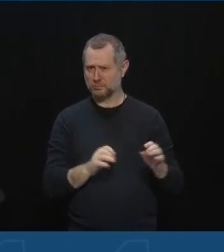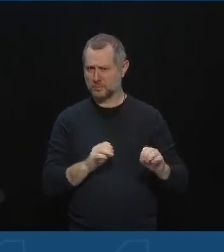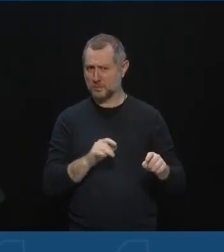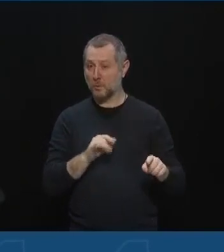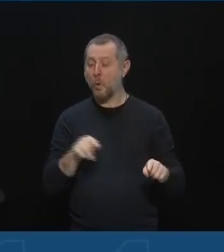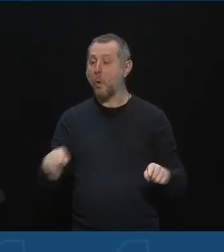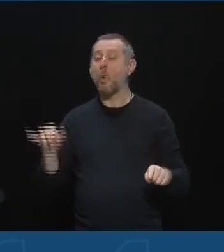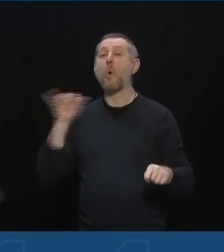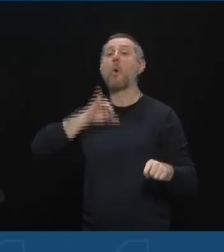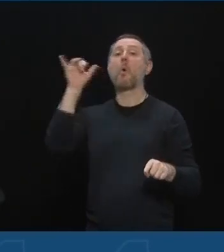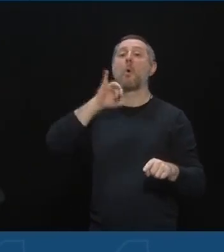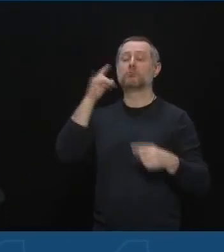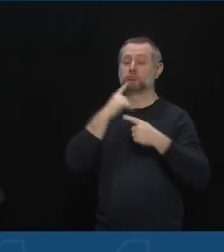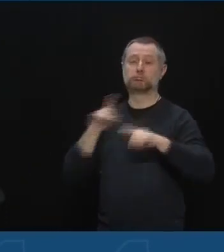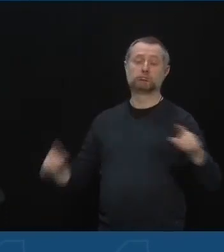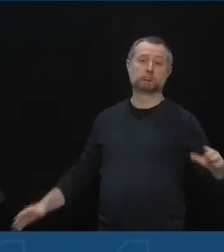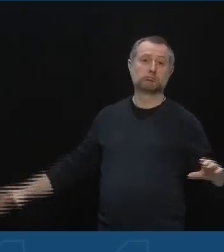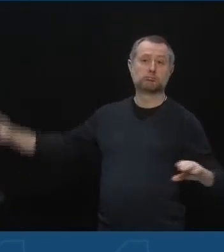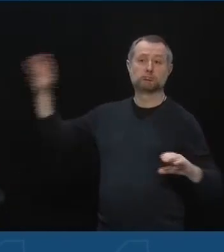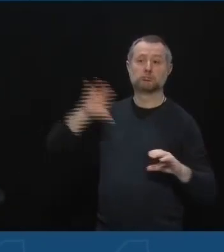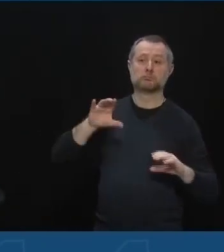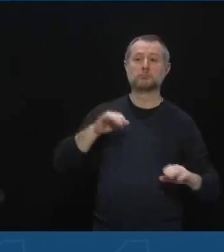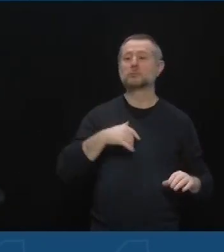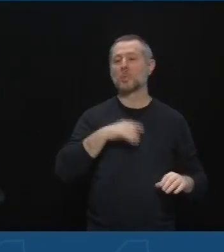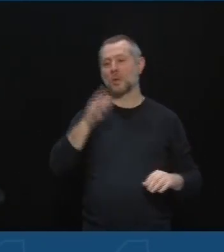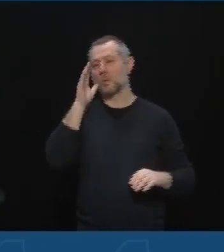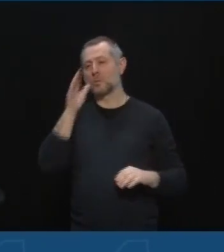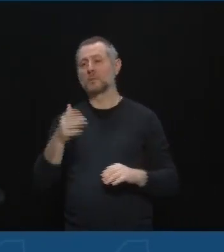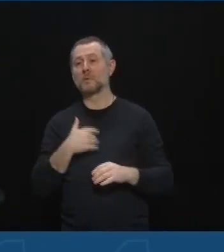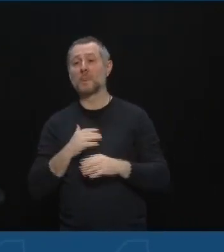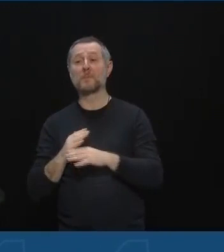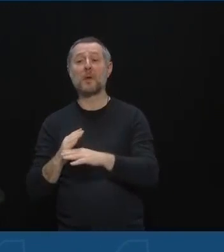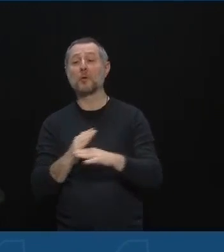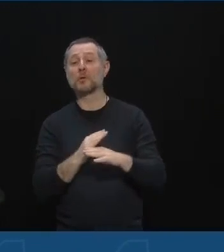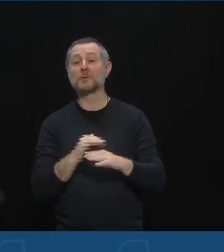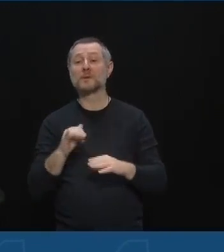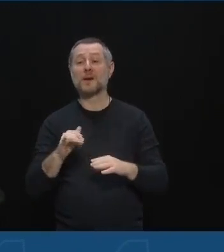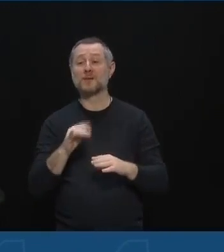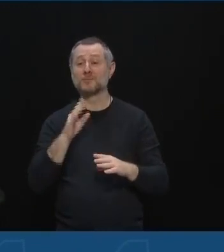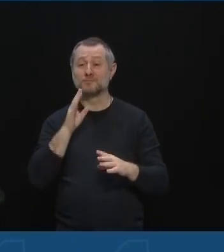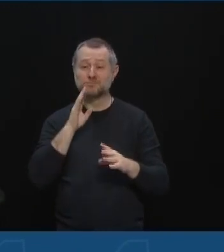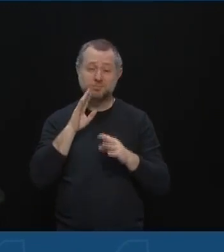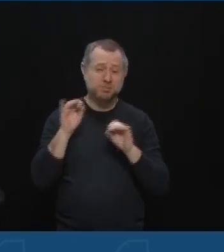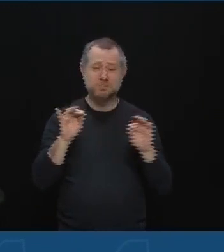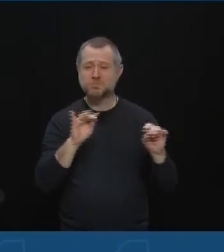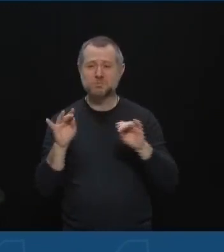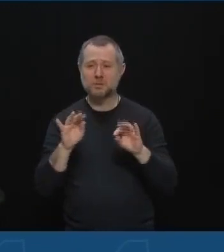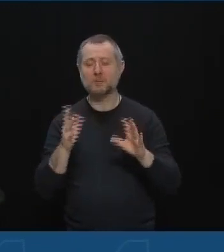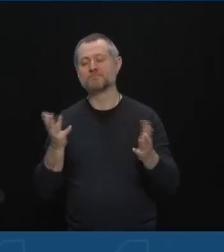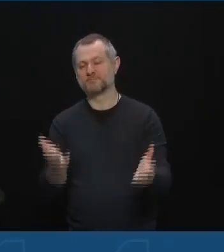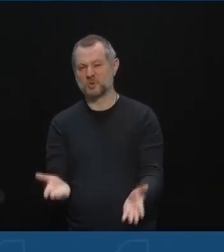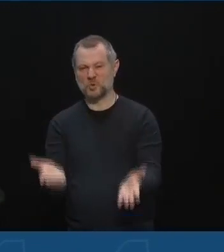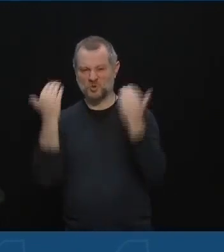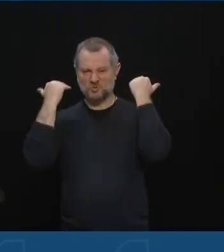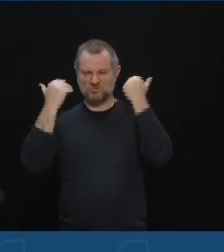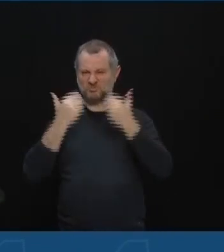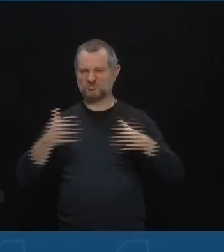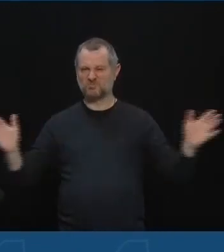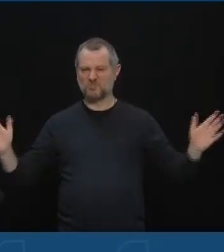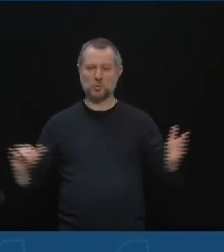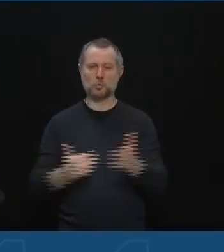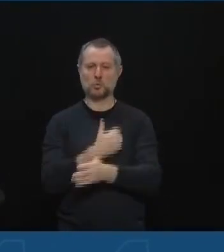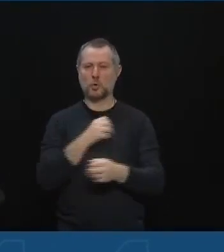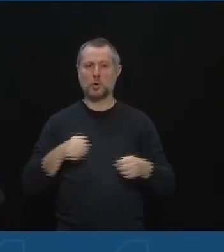the physical landscape of our city by removing barriers to long-neglected neighborhoods, creating new opportunities for our residents, and